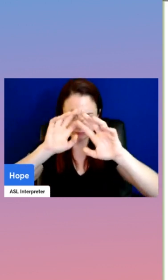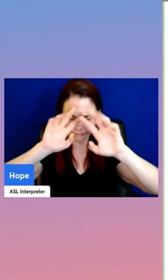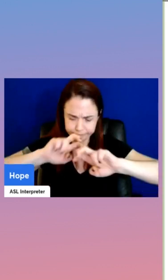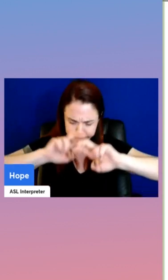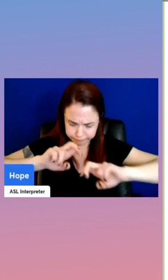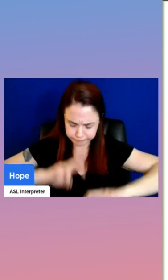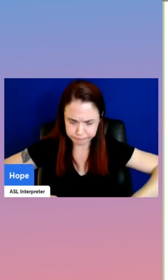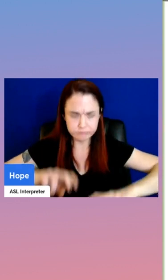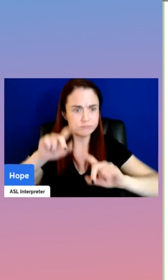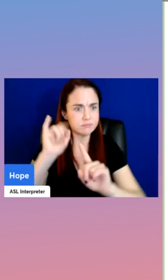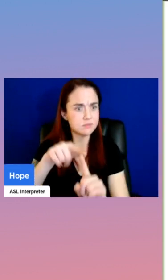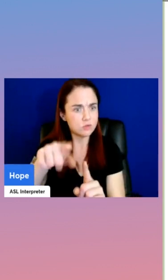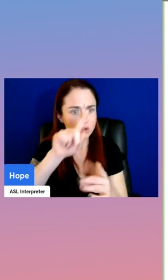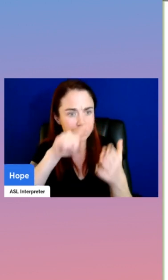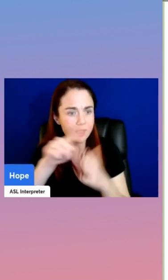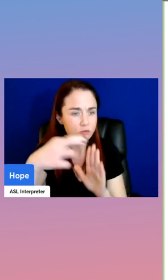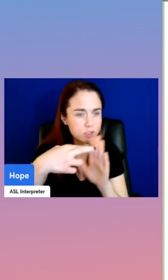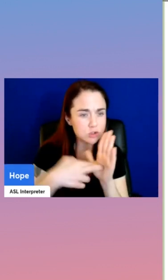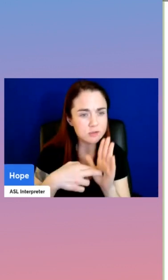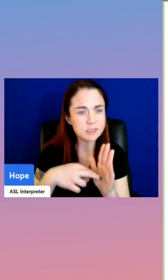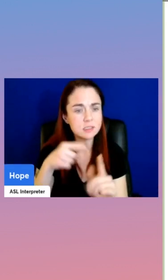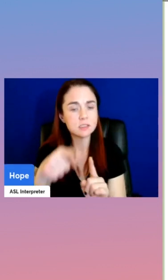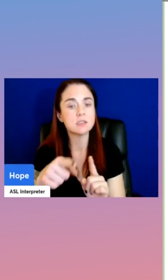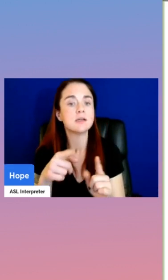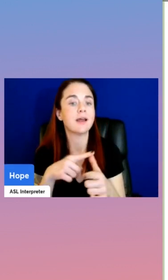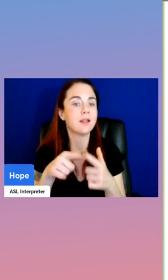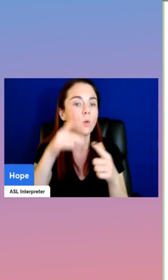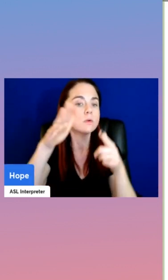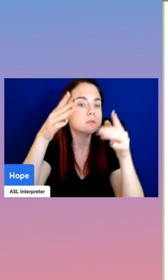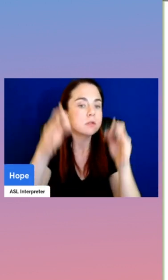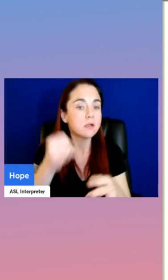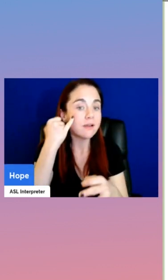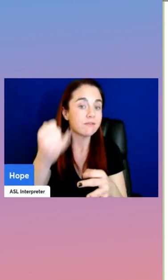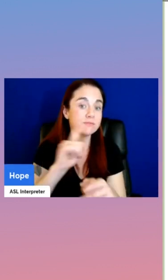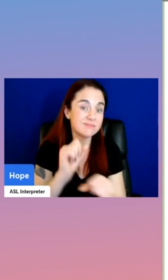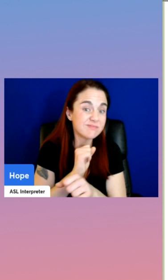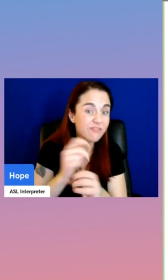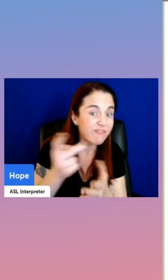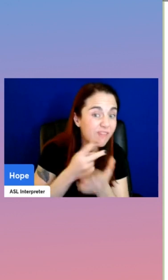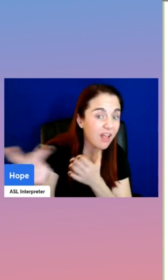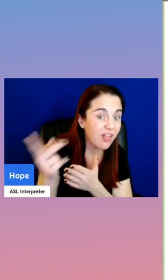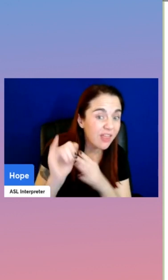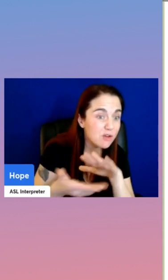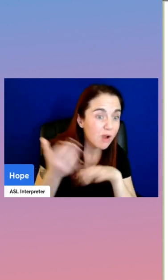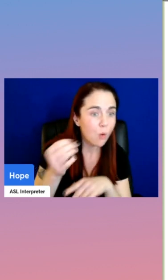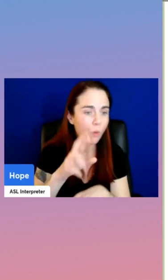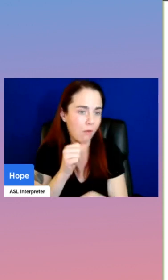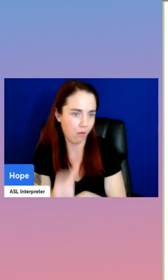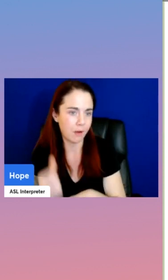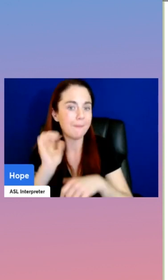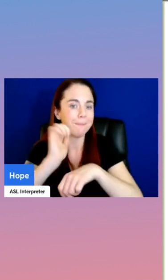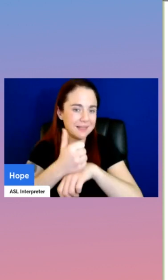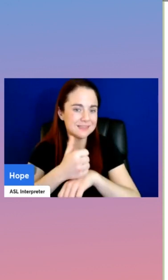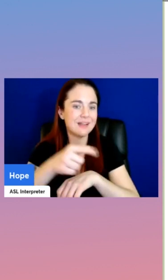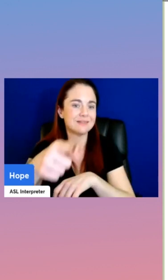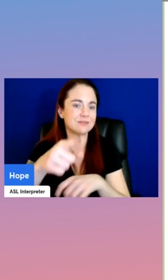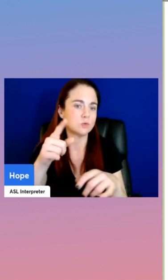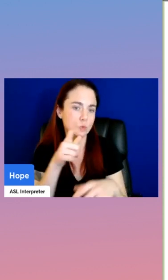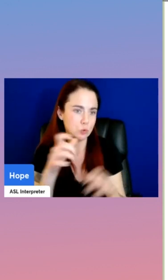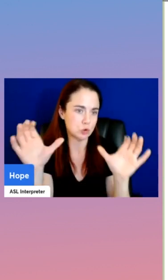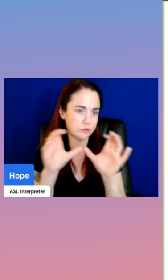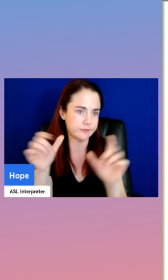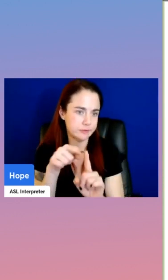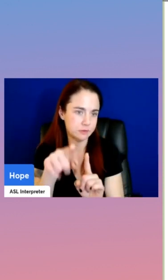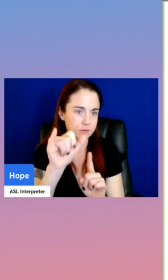on HCP Packer registry and will take a decision whether to fail the run or not based on rules you define. So in